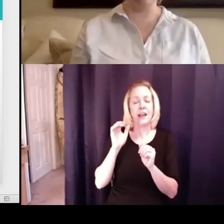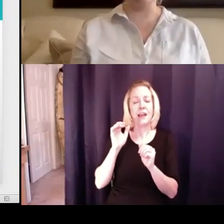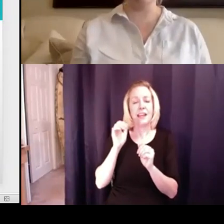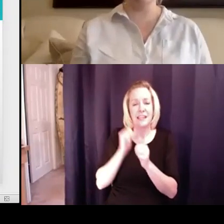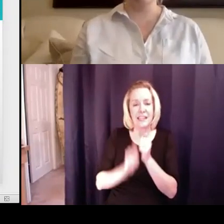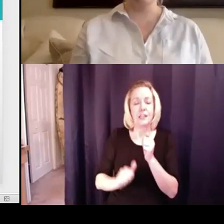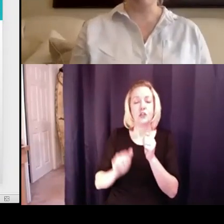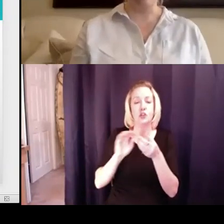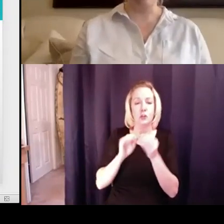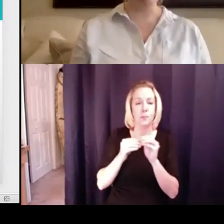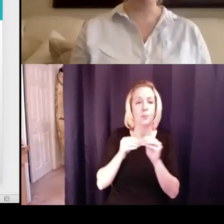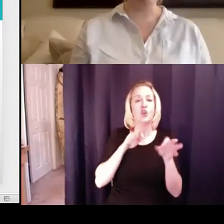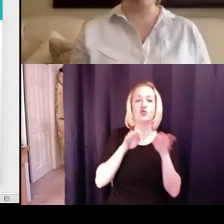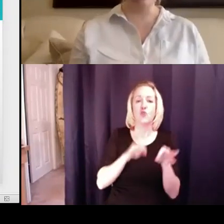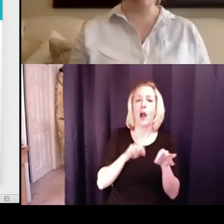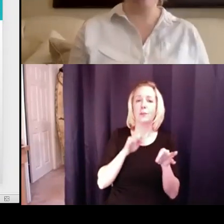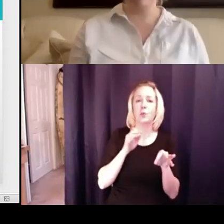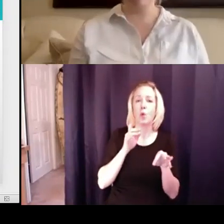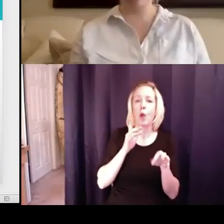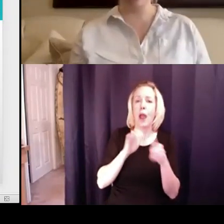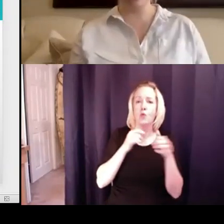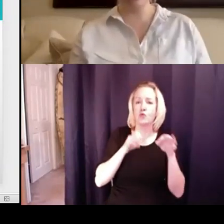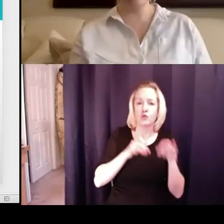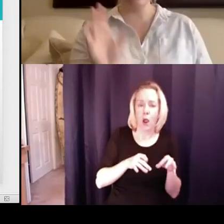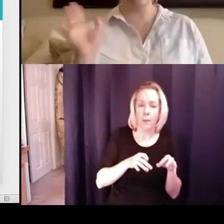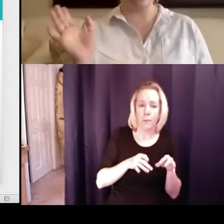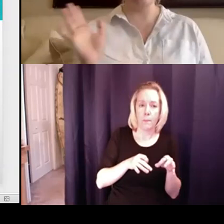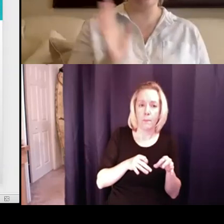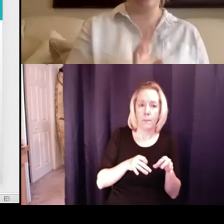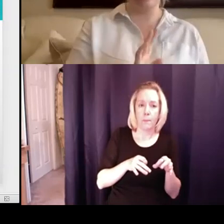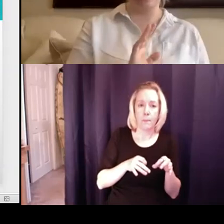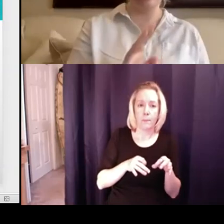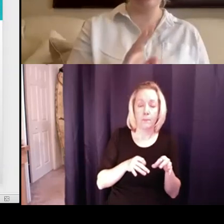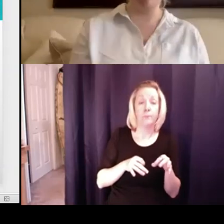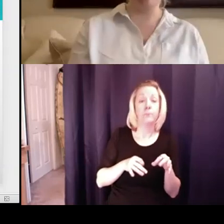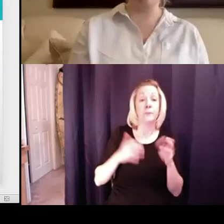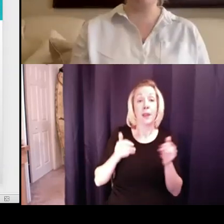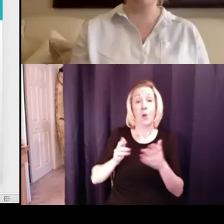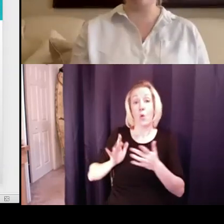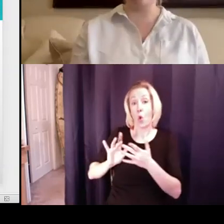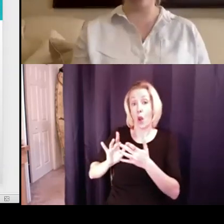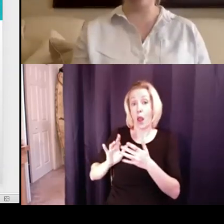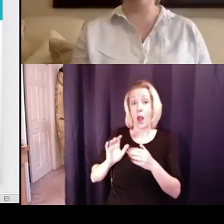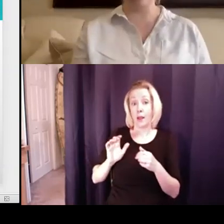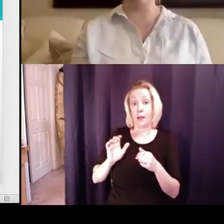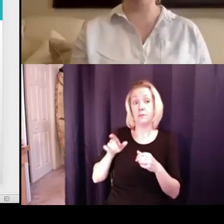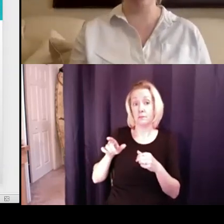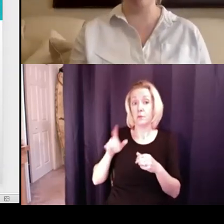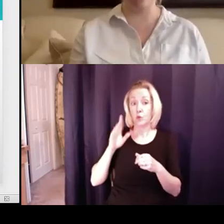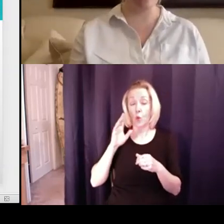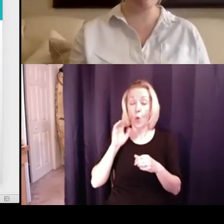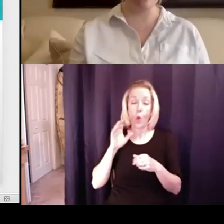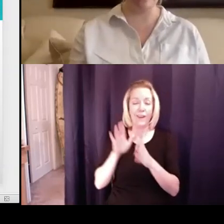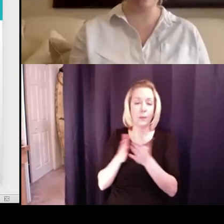they would use. I keep seeing random individual letters either online or in her book where she does a salient feature description